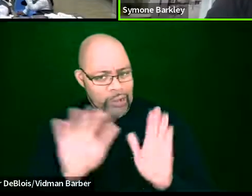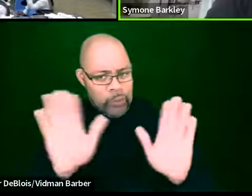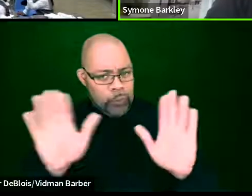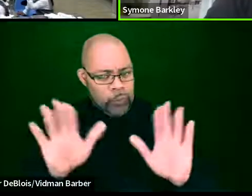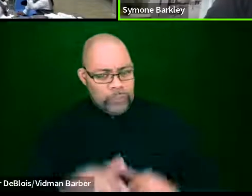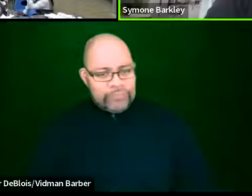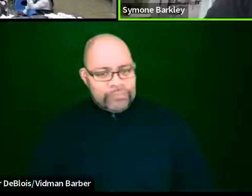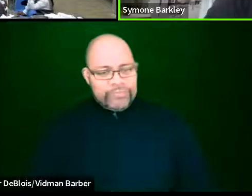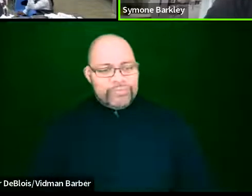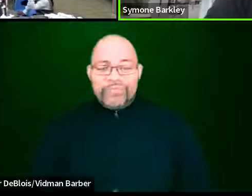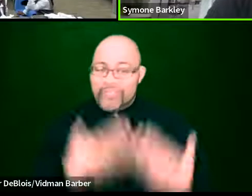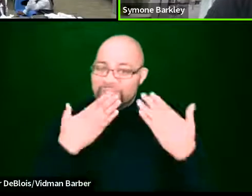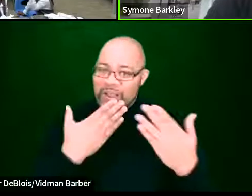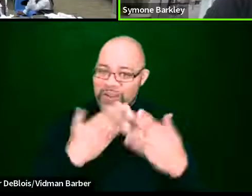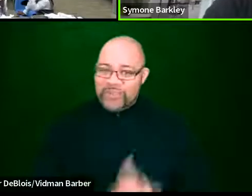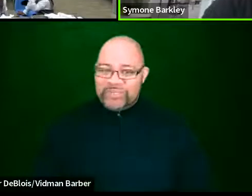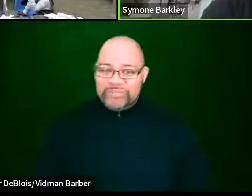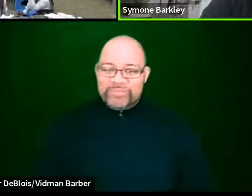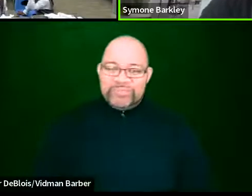Thank you.